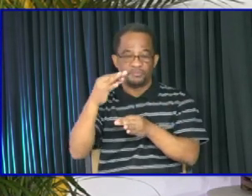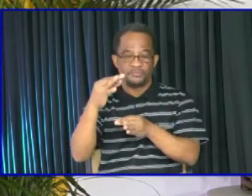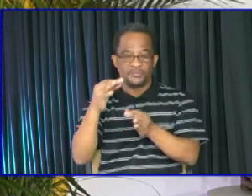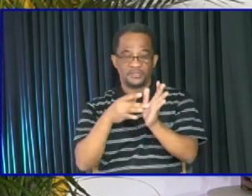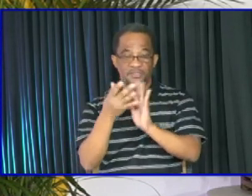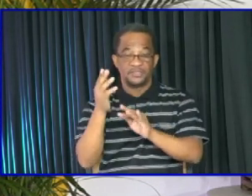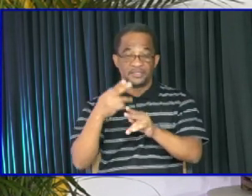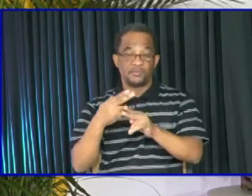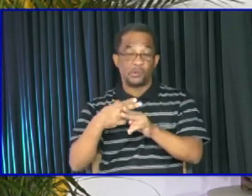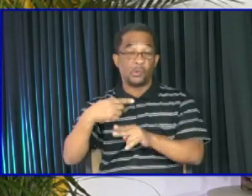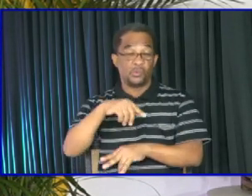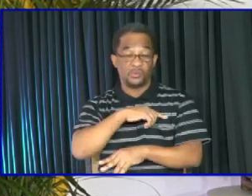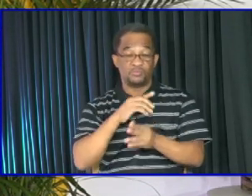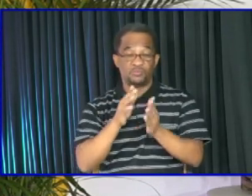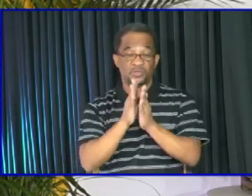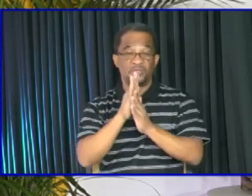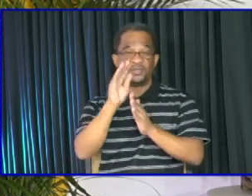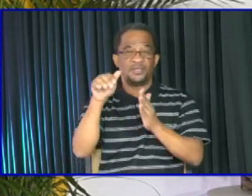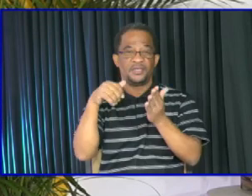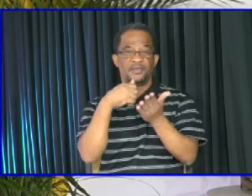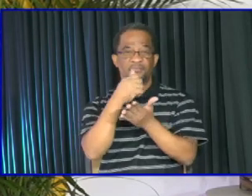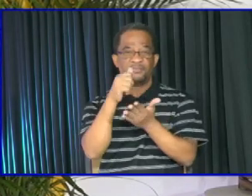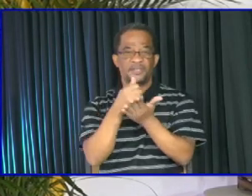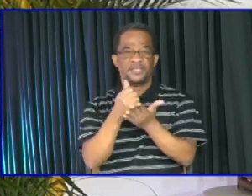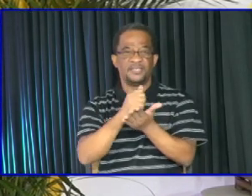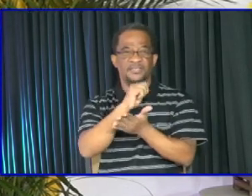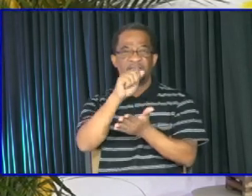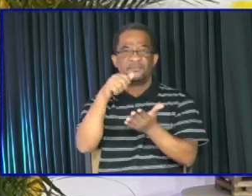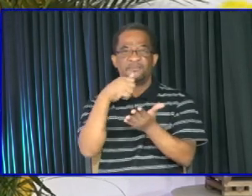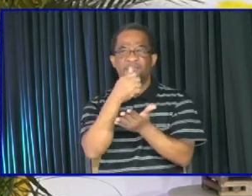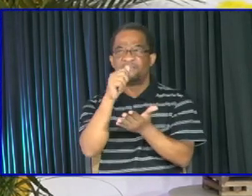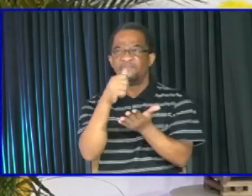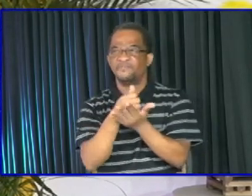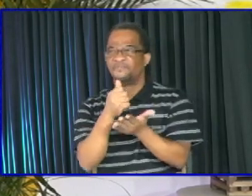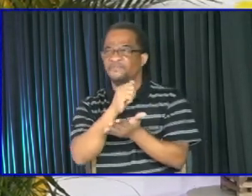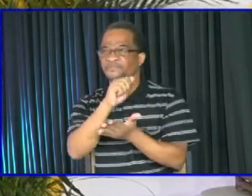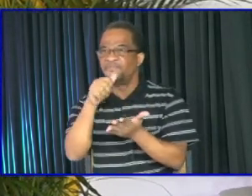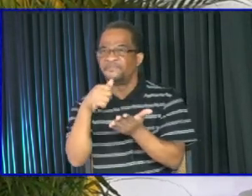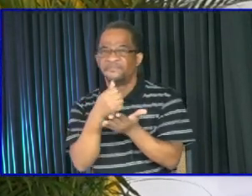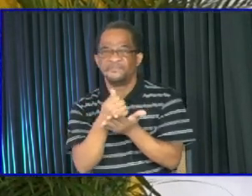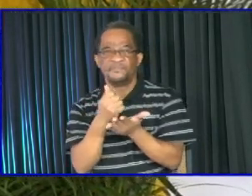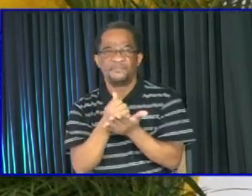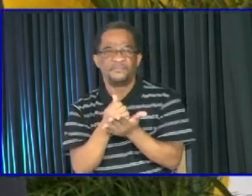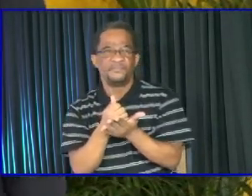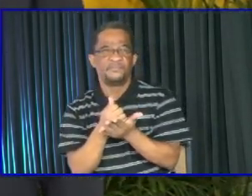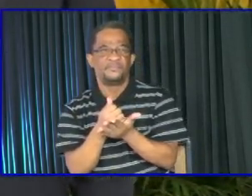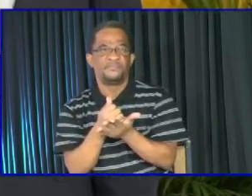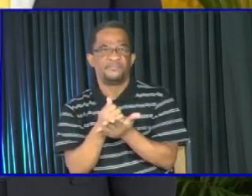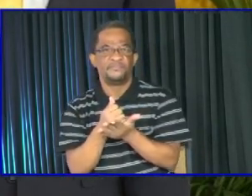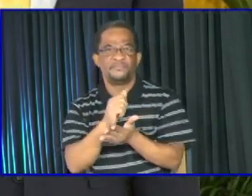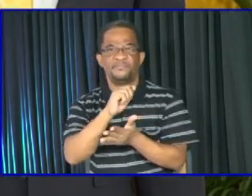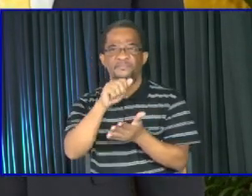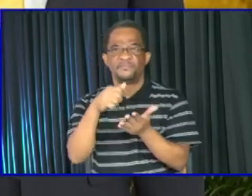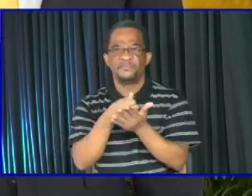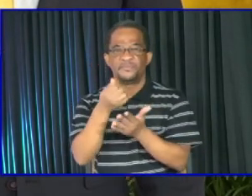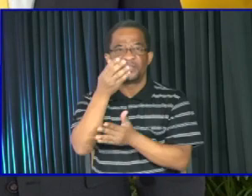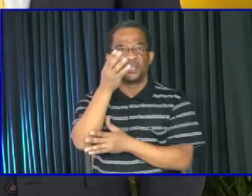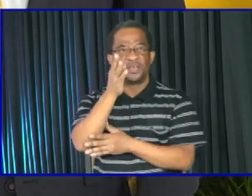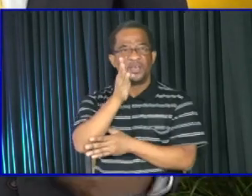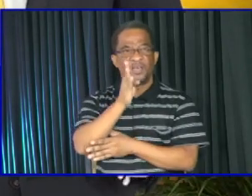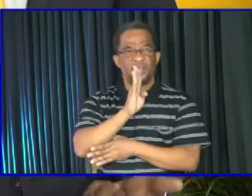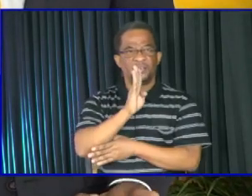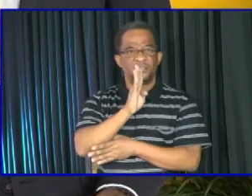we pray. Amen. Amen. Amen. Amen. Amen. God